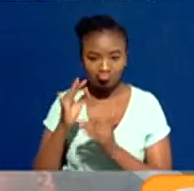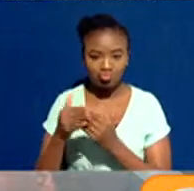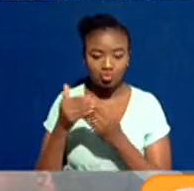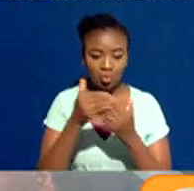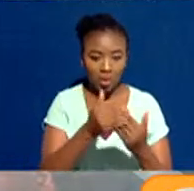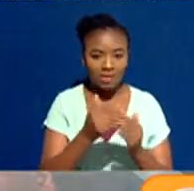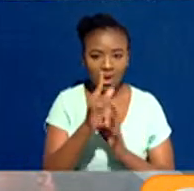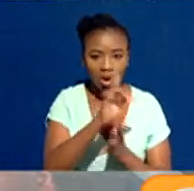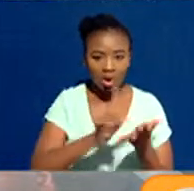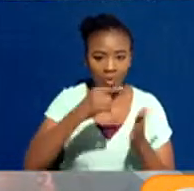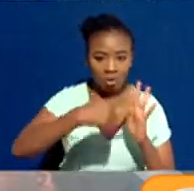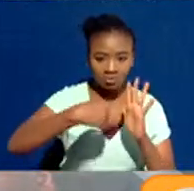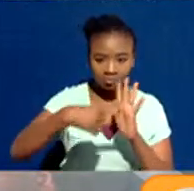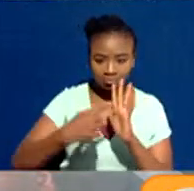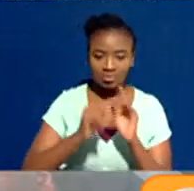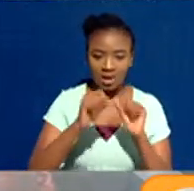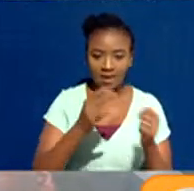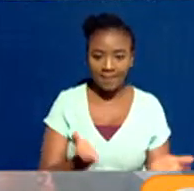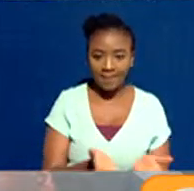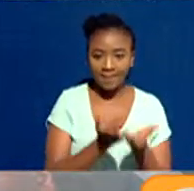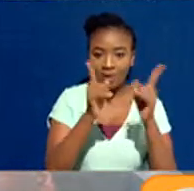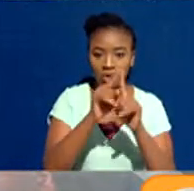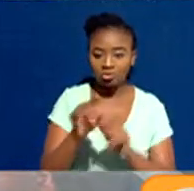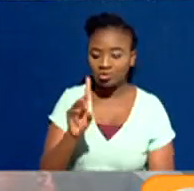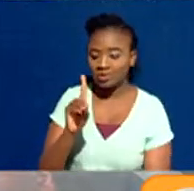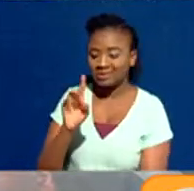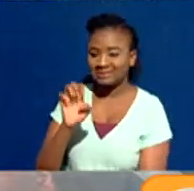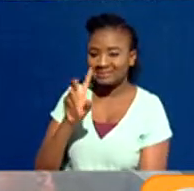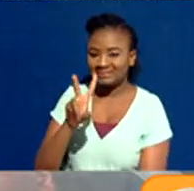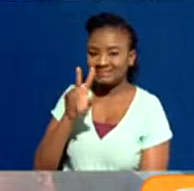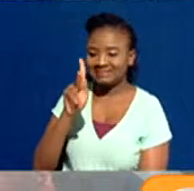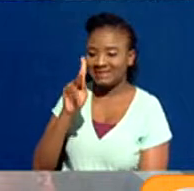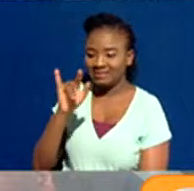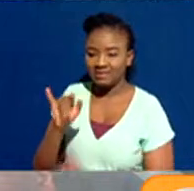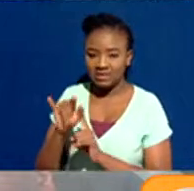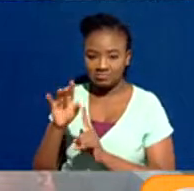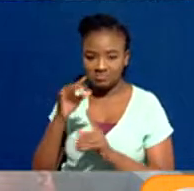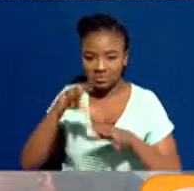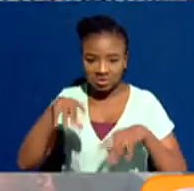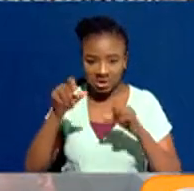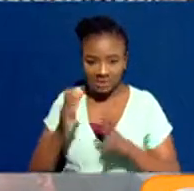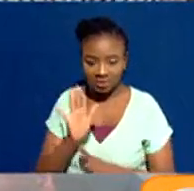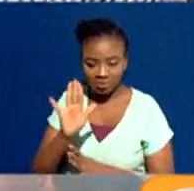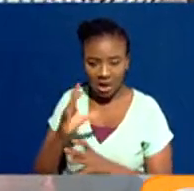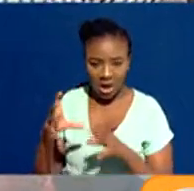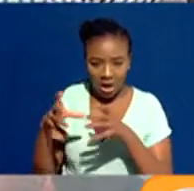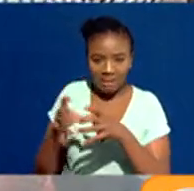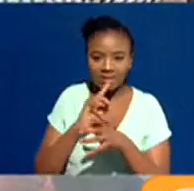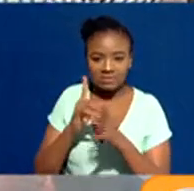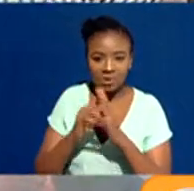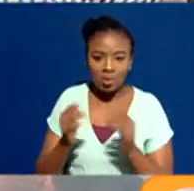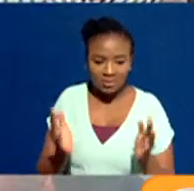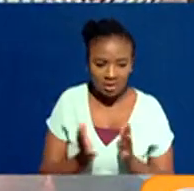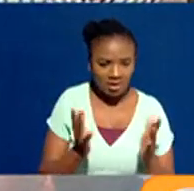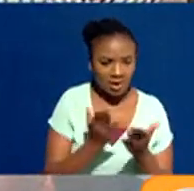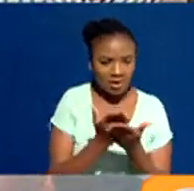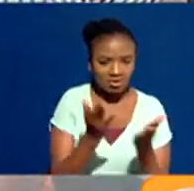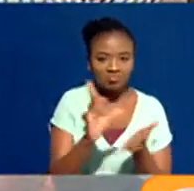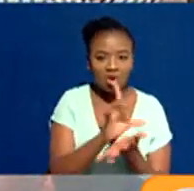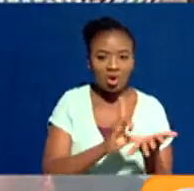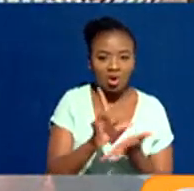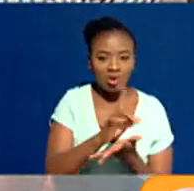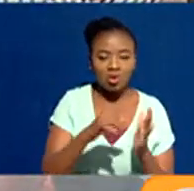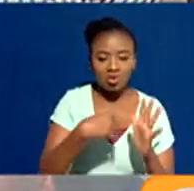manufacturers, even as Devki Group Chairman Narendra called for protection of local industries from